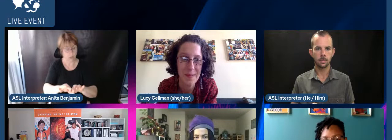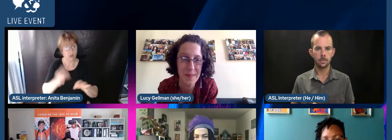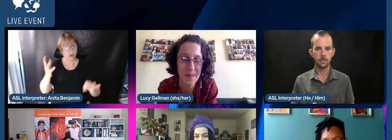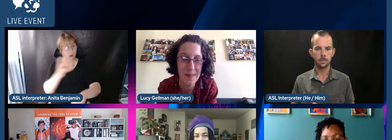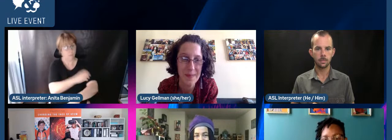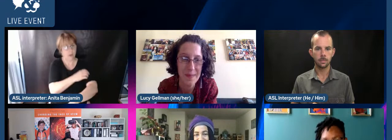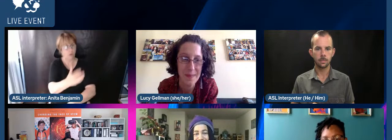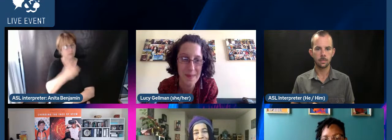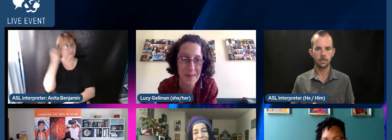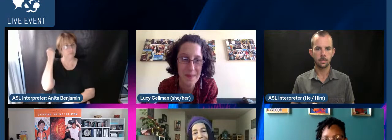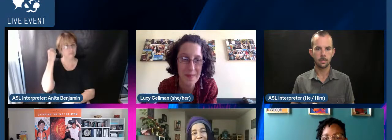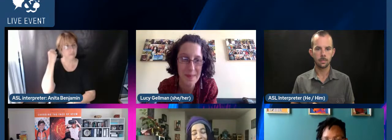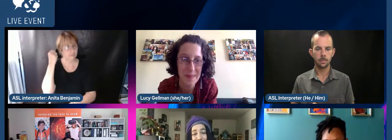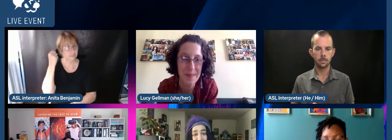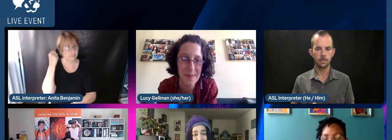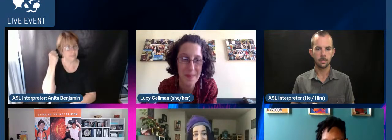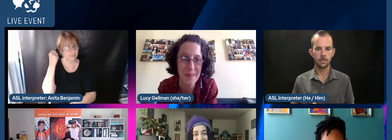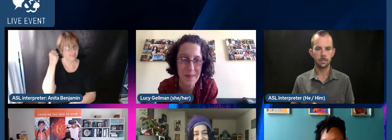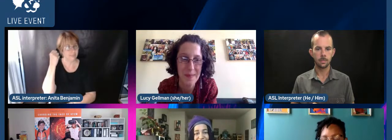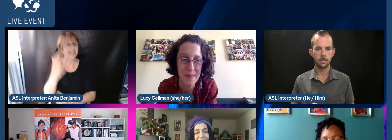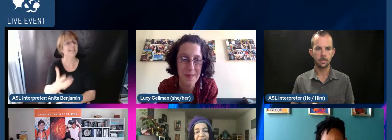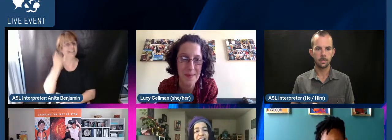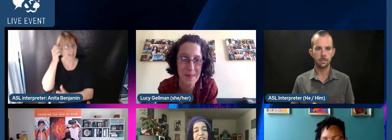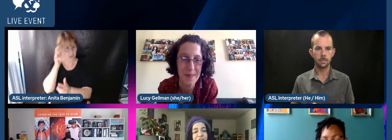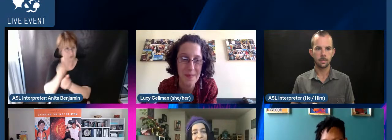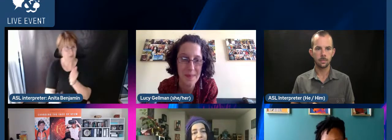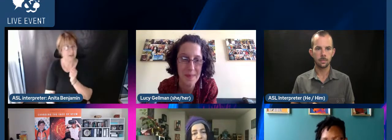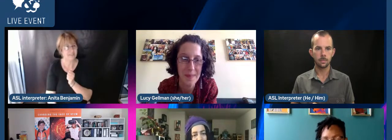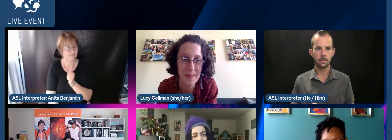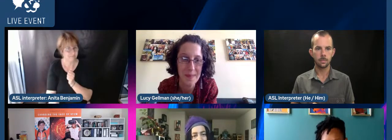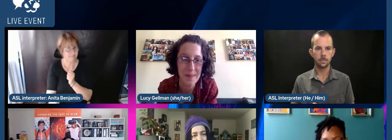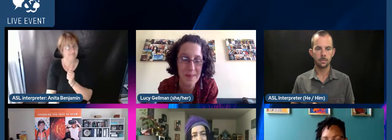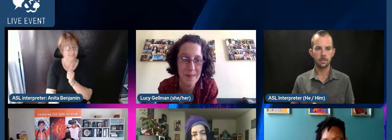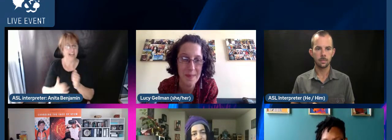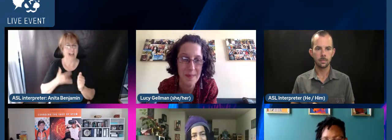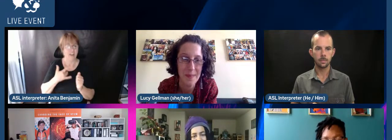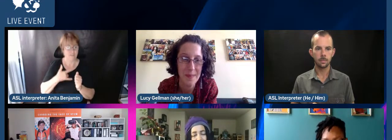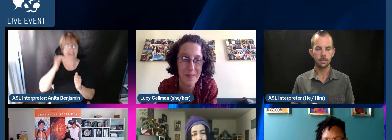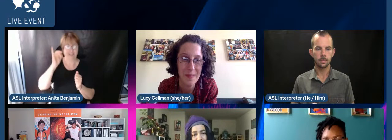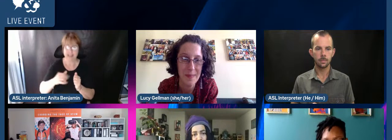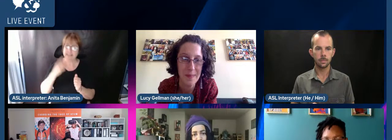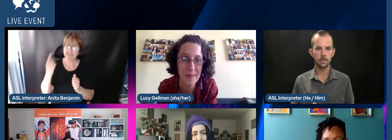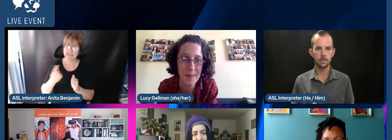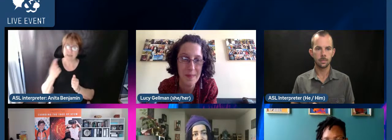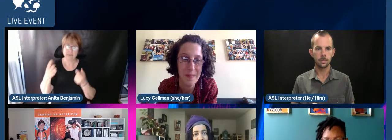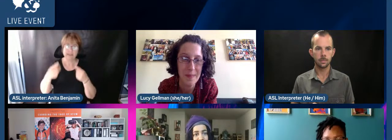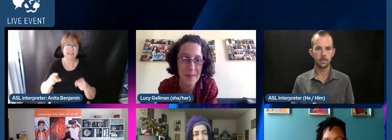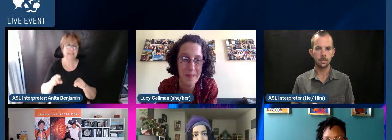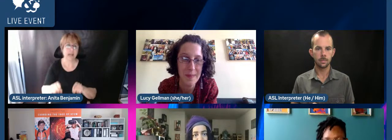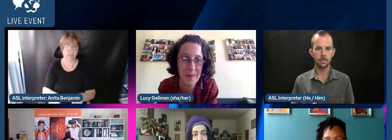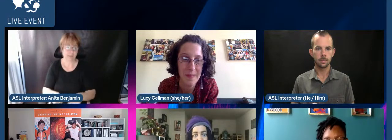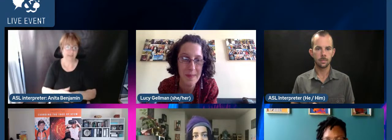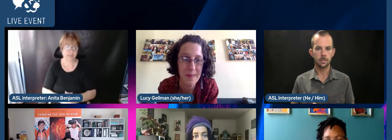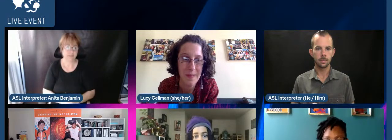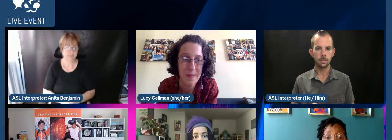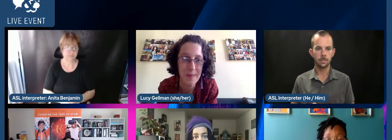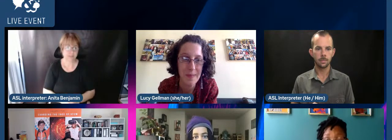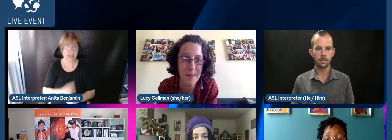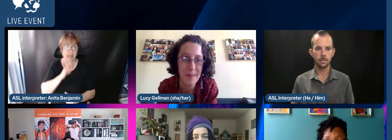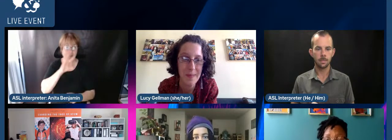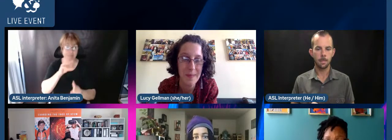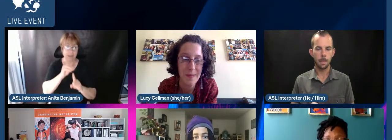you made a valuable thing. Let me take it and ruin it. And I feel like that's also something that's happening, and almost the